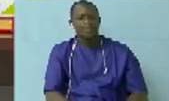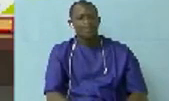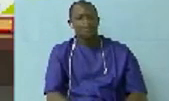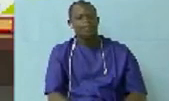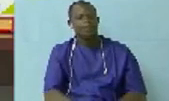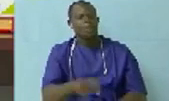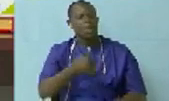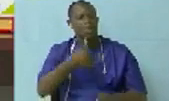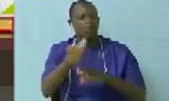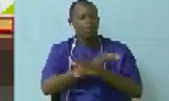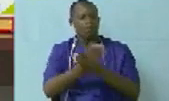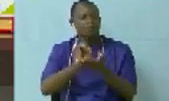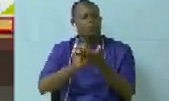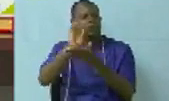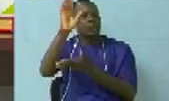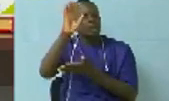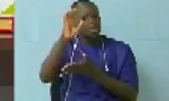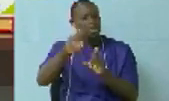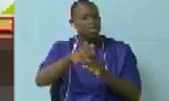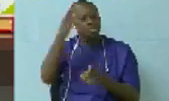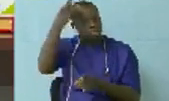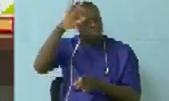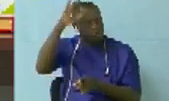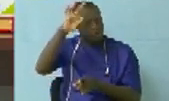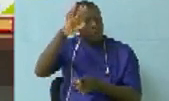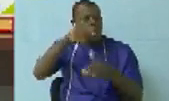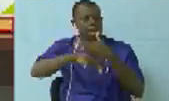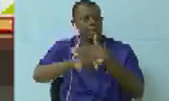I was sent on a course to Turkey.